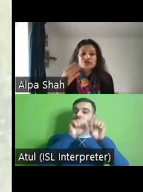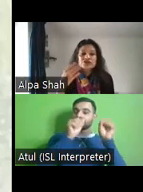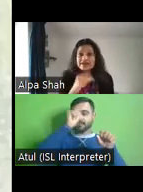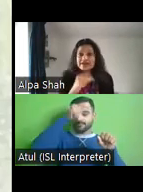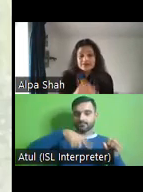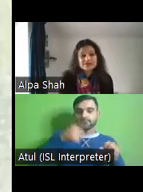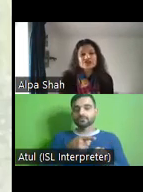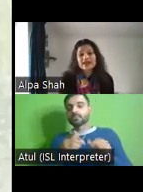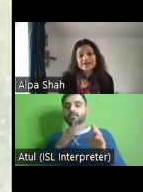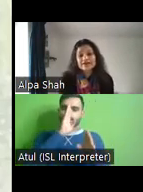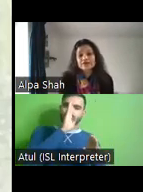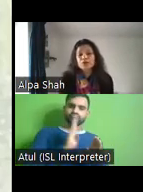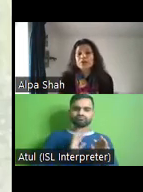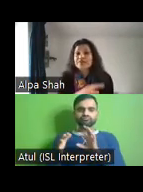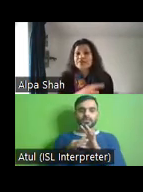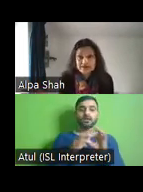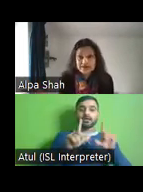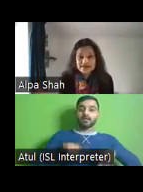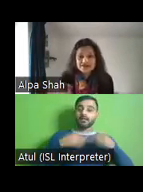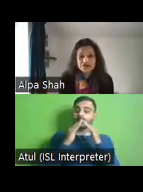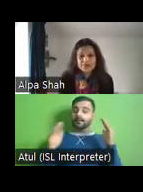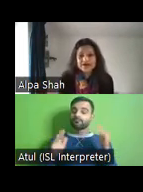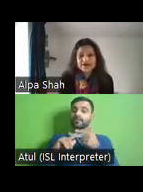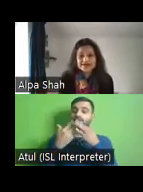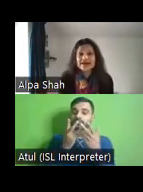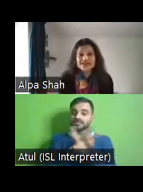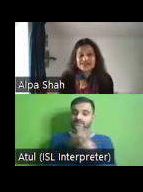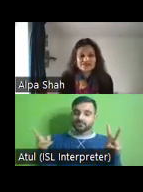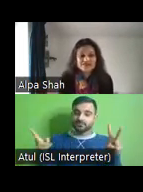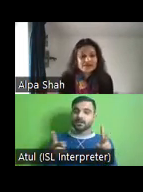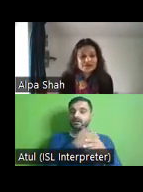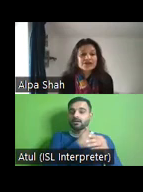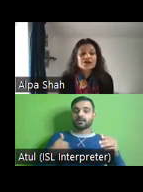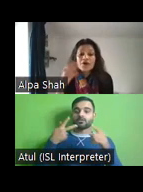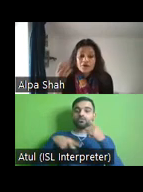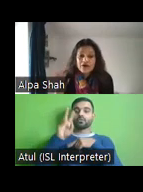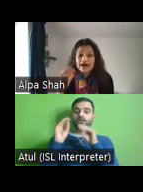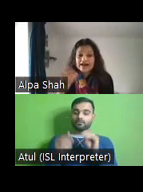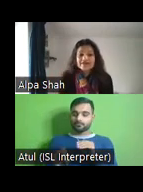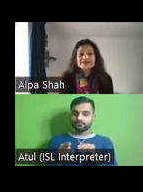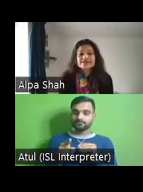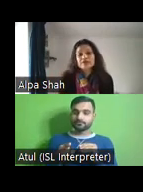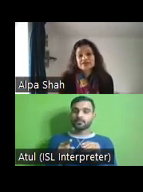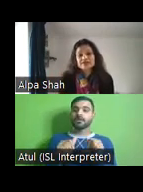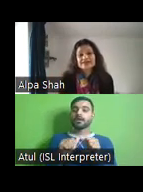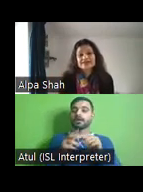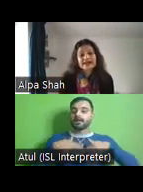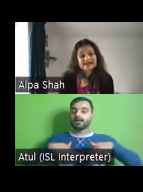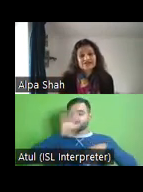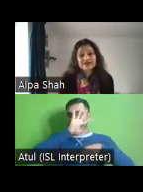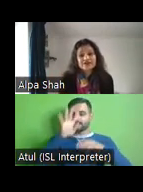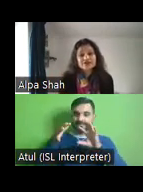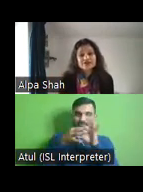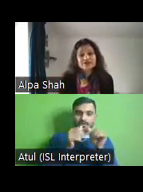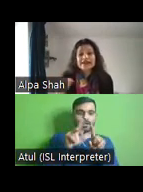To have direct means to a livelihood without the mediation of upper caste and casteist values, for Adivasis who have sustained